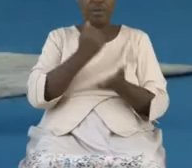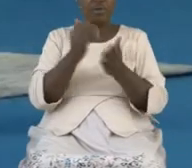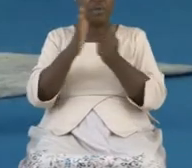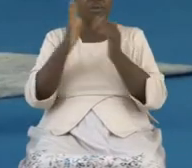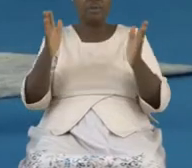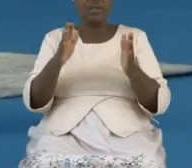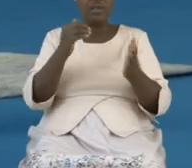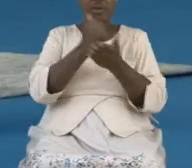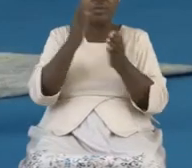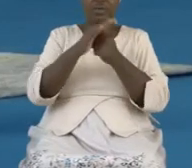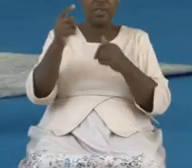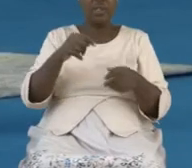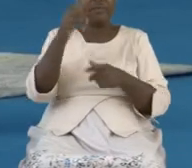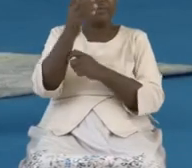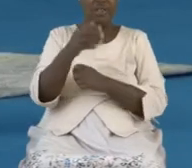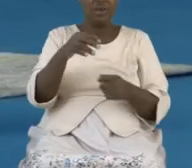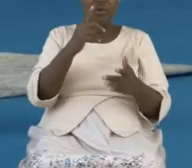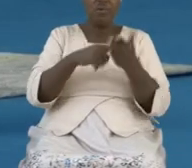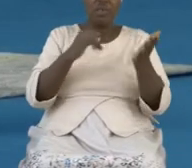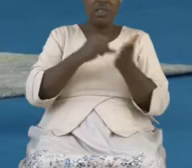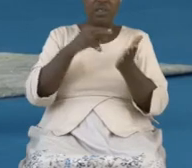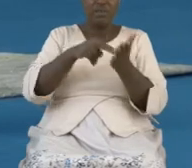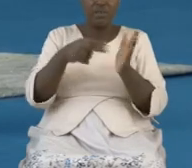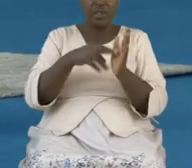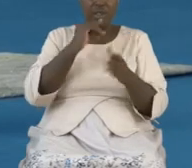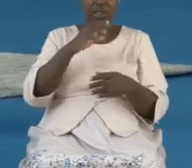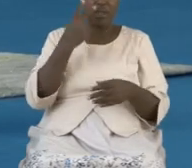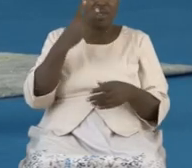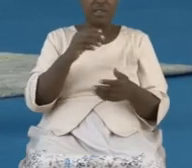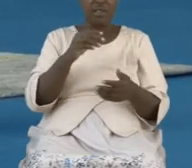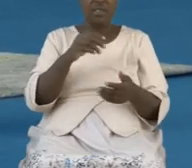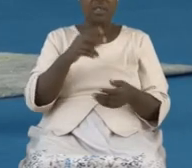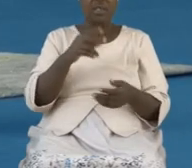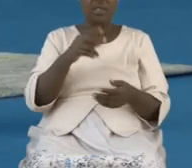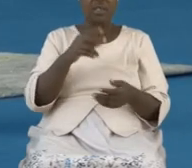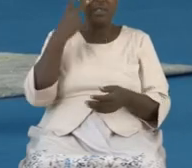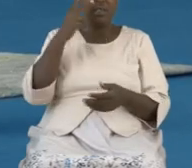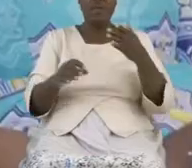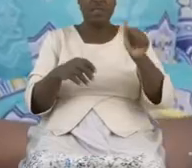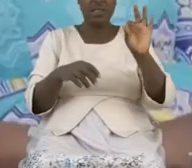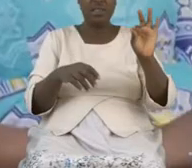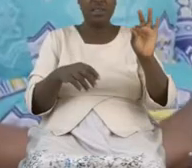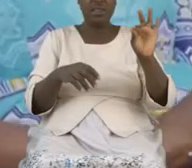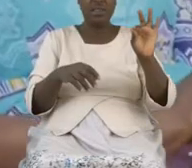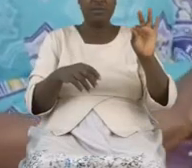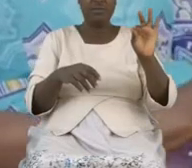flesh. What it means, look at verse 19 now. In verse 19,